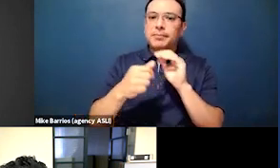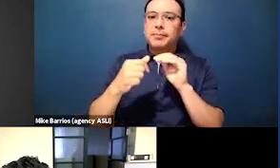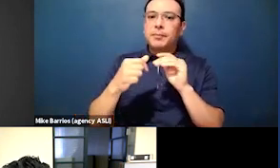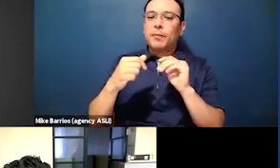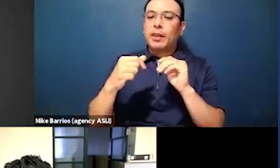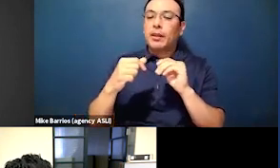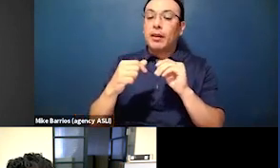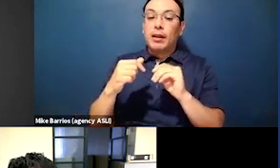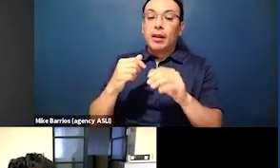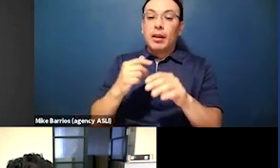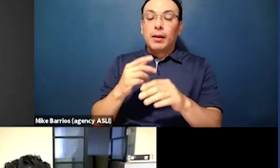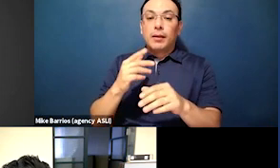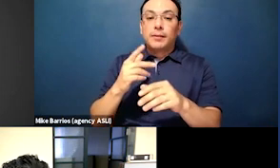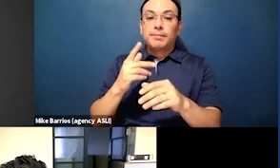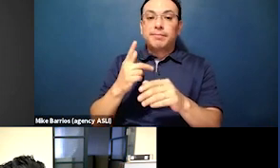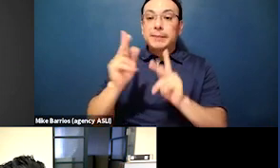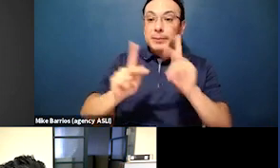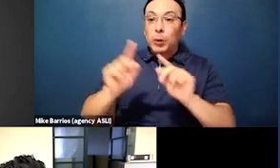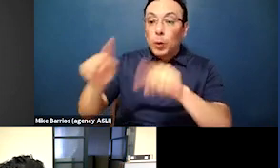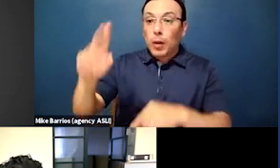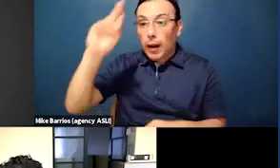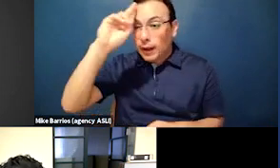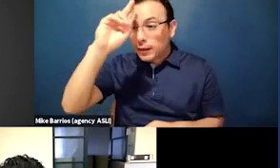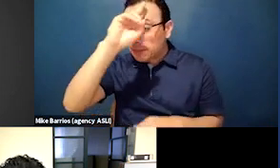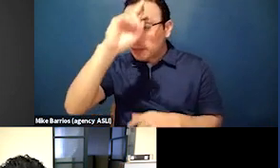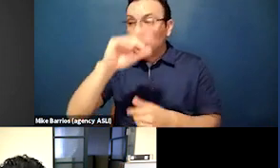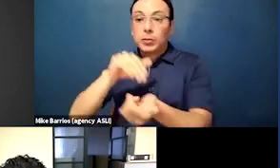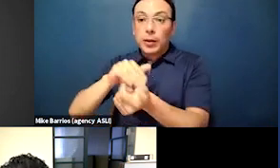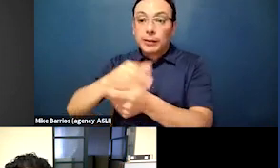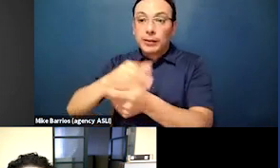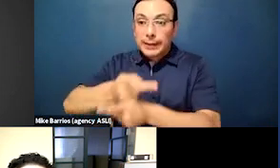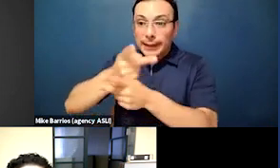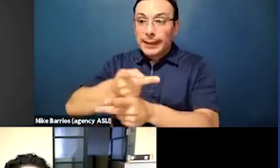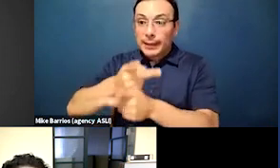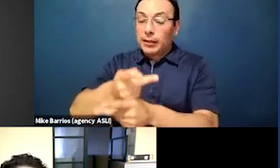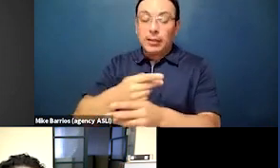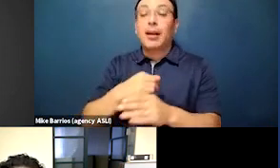care, as you all probably know better than I do.